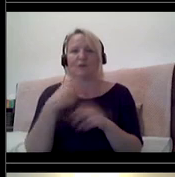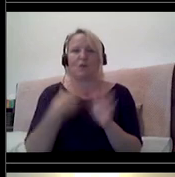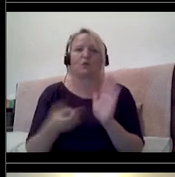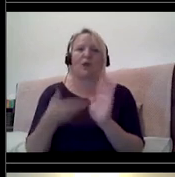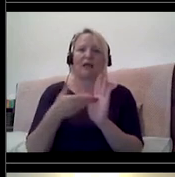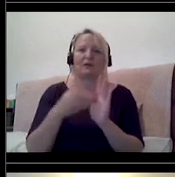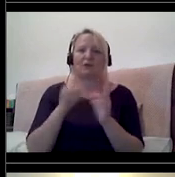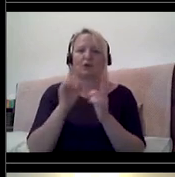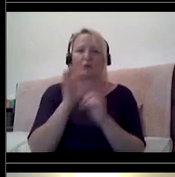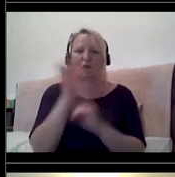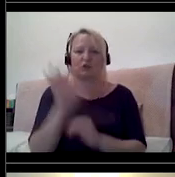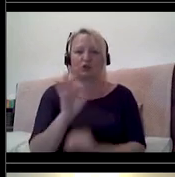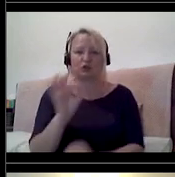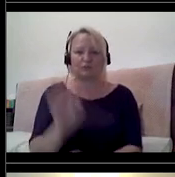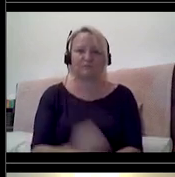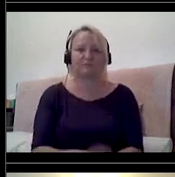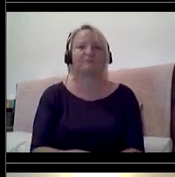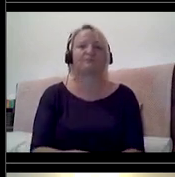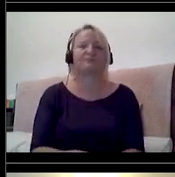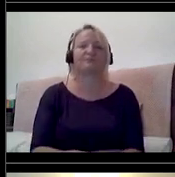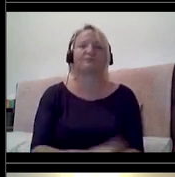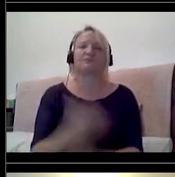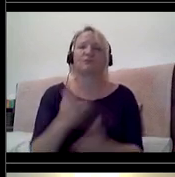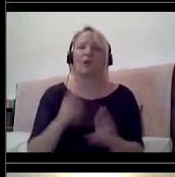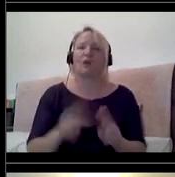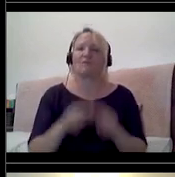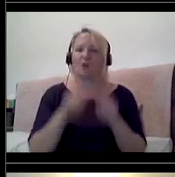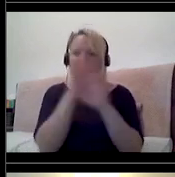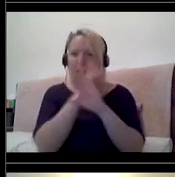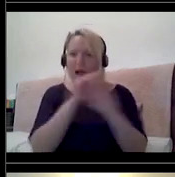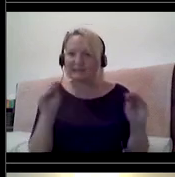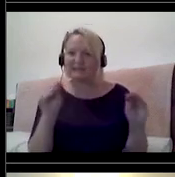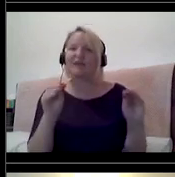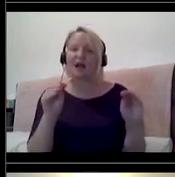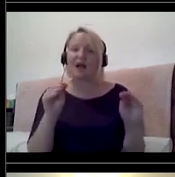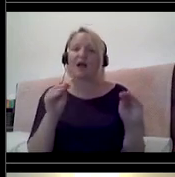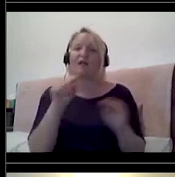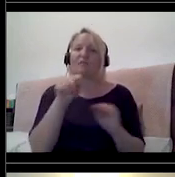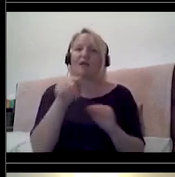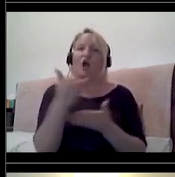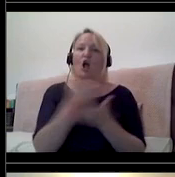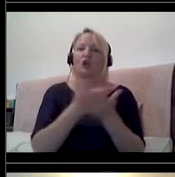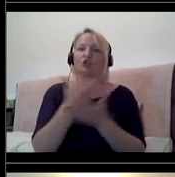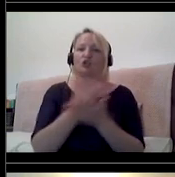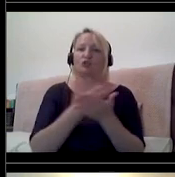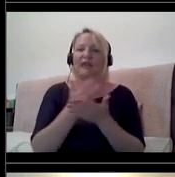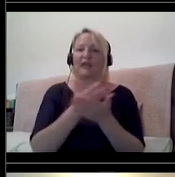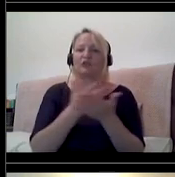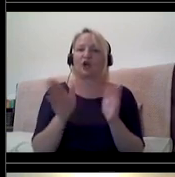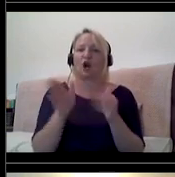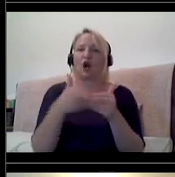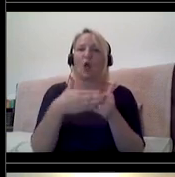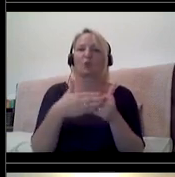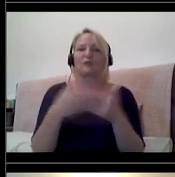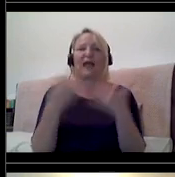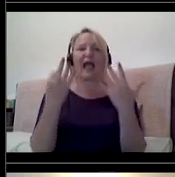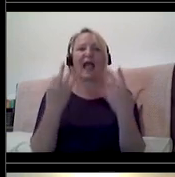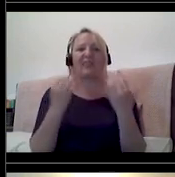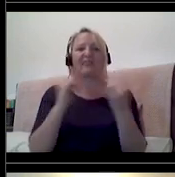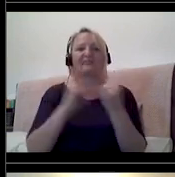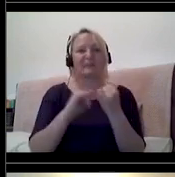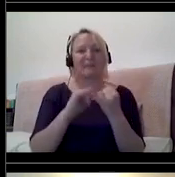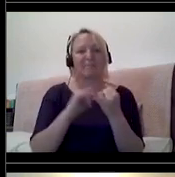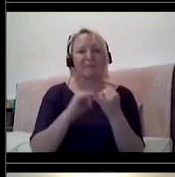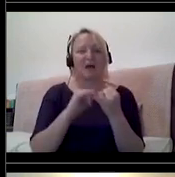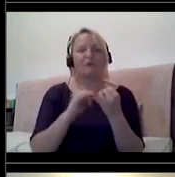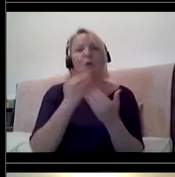and final reminder before we wrap up for this evening, the consultation closes on the 8th of September. Please do make sure